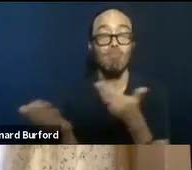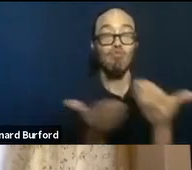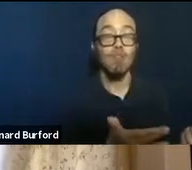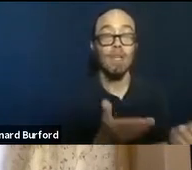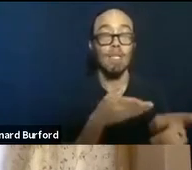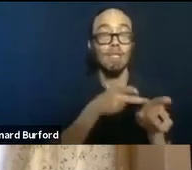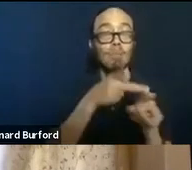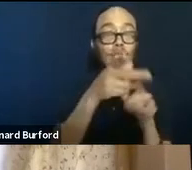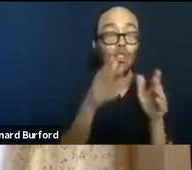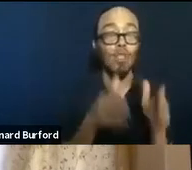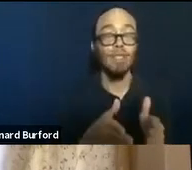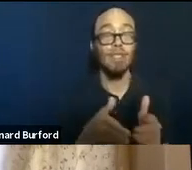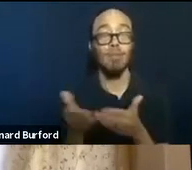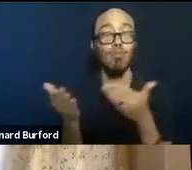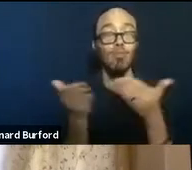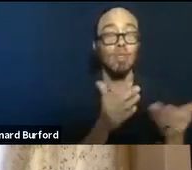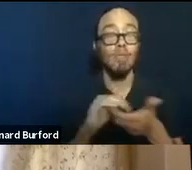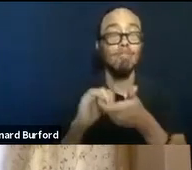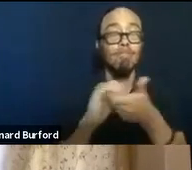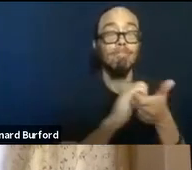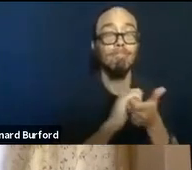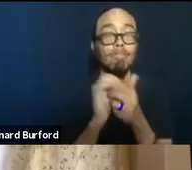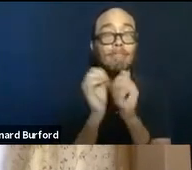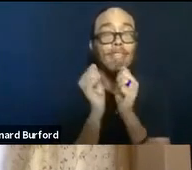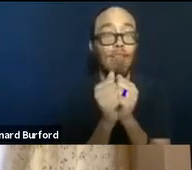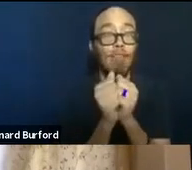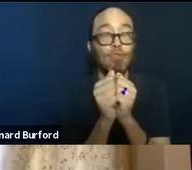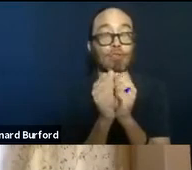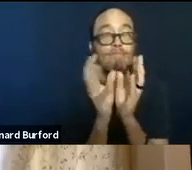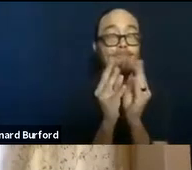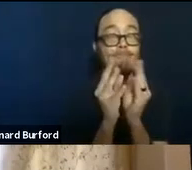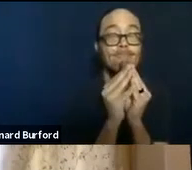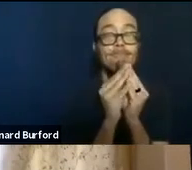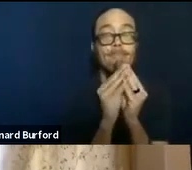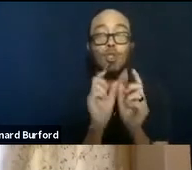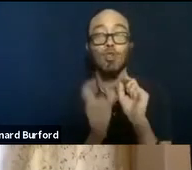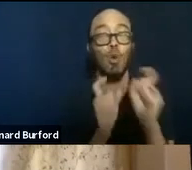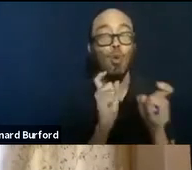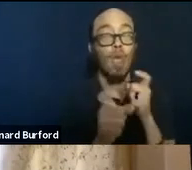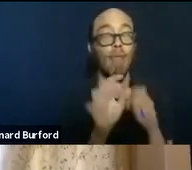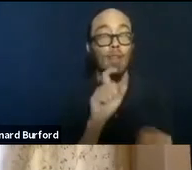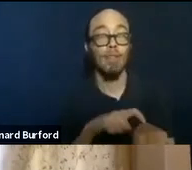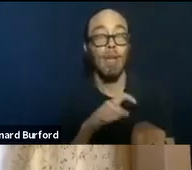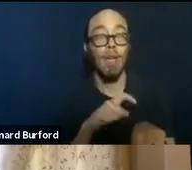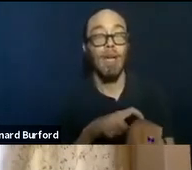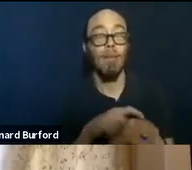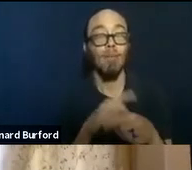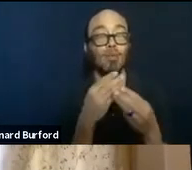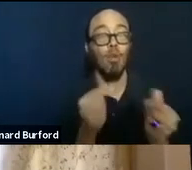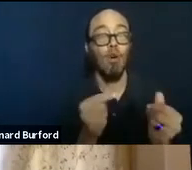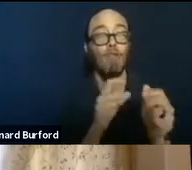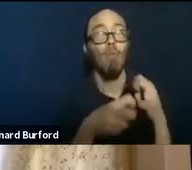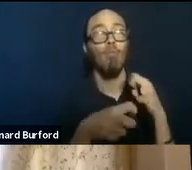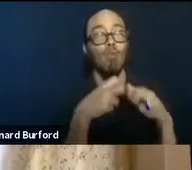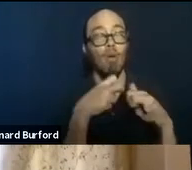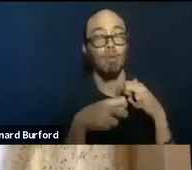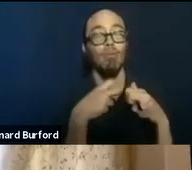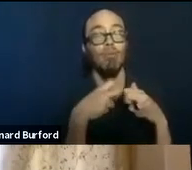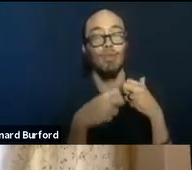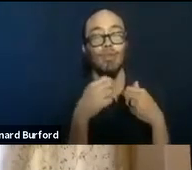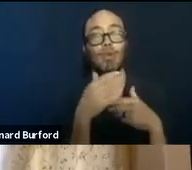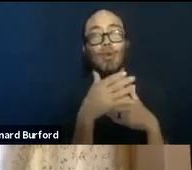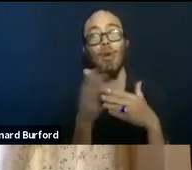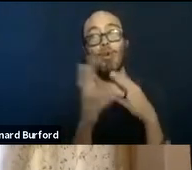experts worldwide together to donate their time and assistance to solve problems